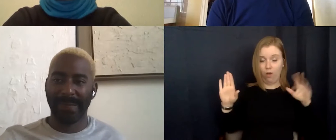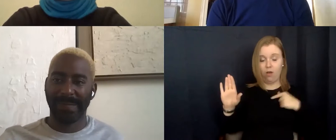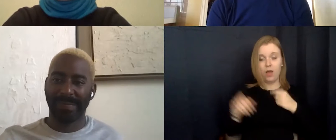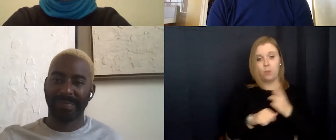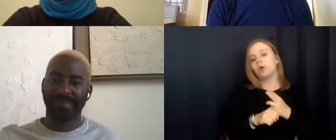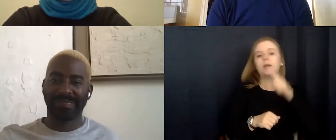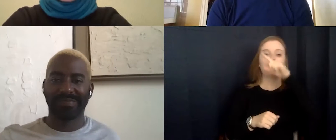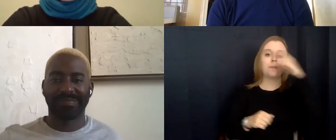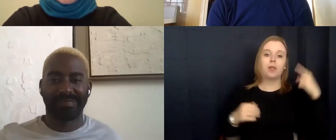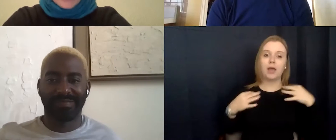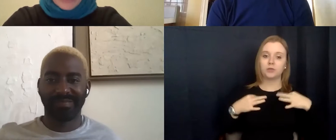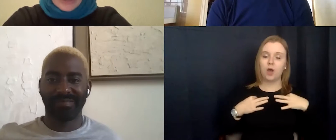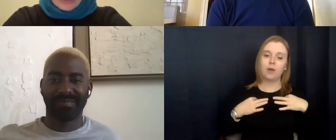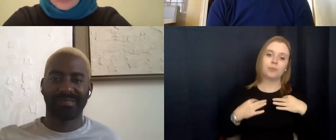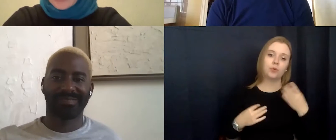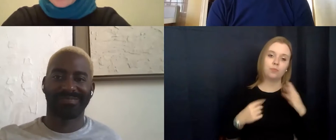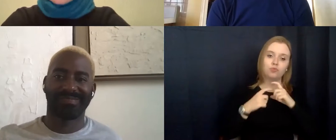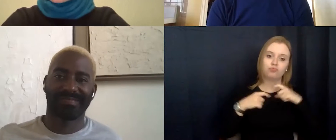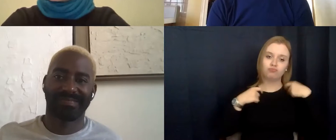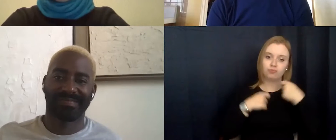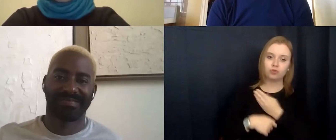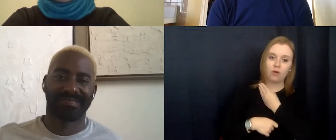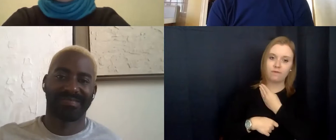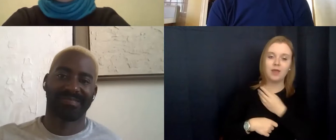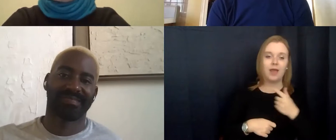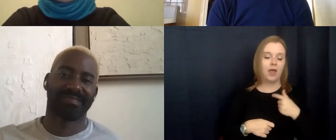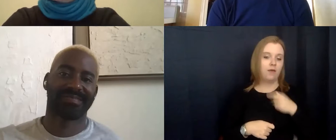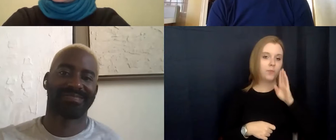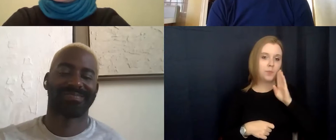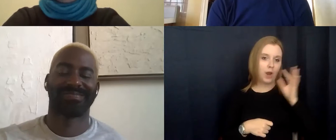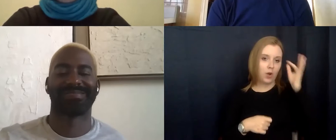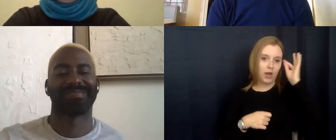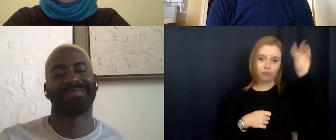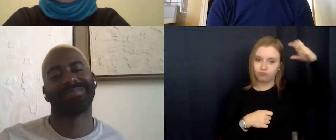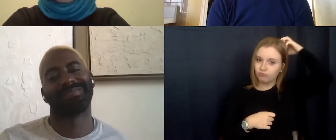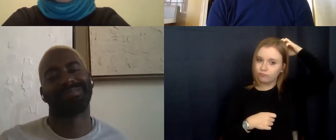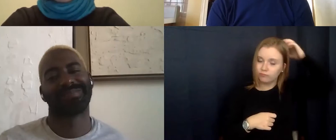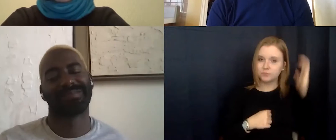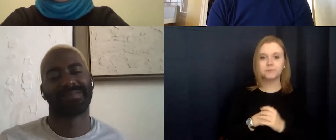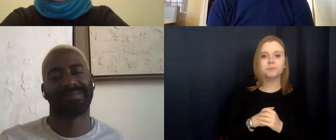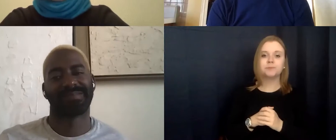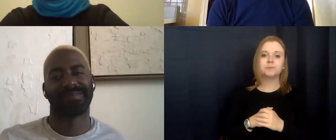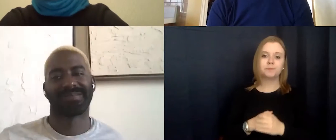with a blue scarf, and I have brown hair tied in a knot on my head.